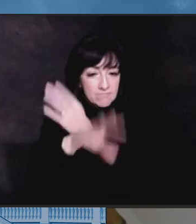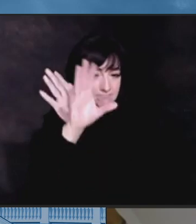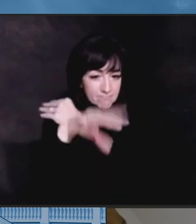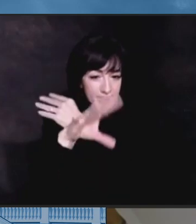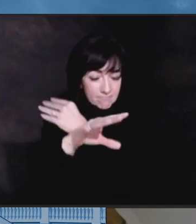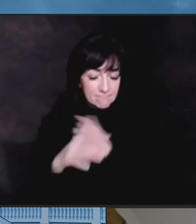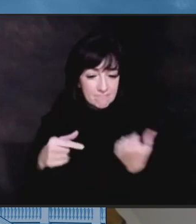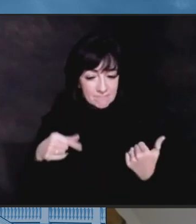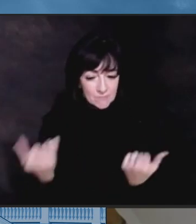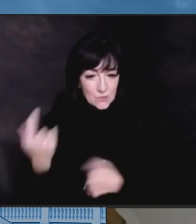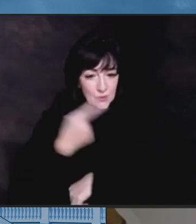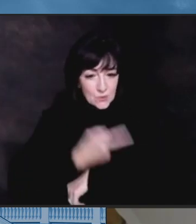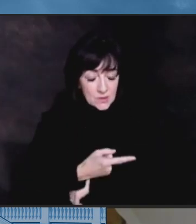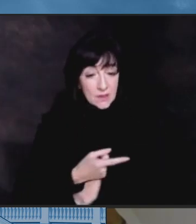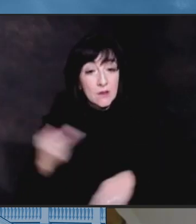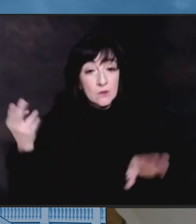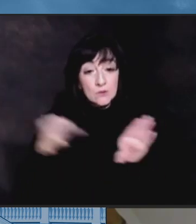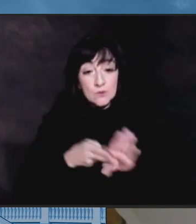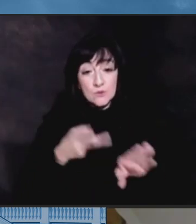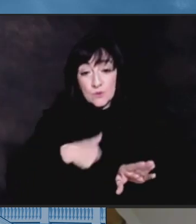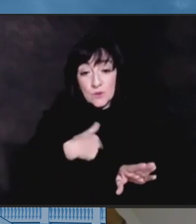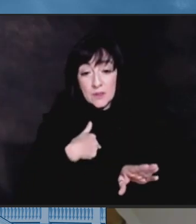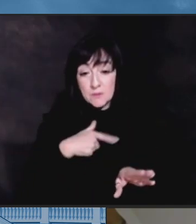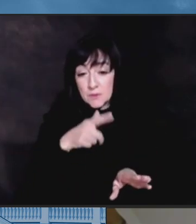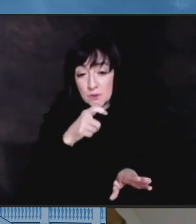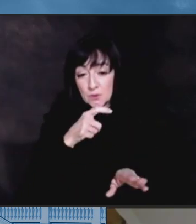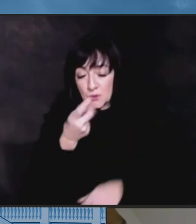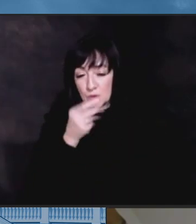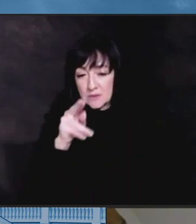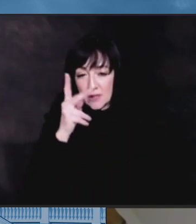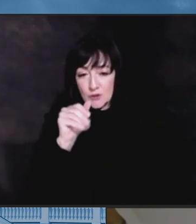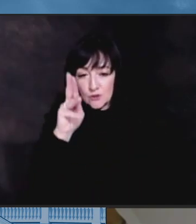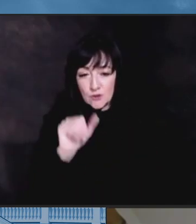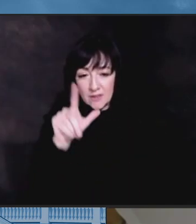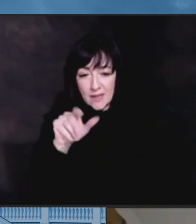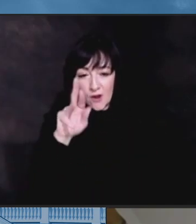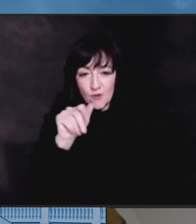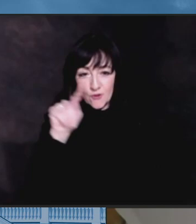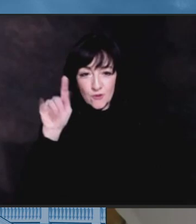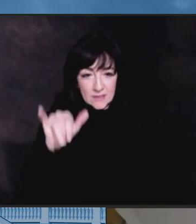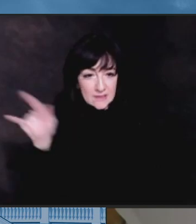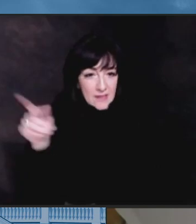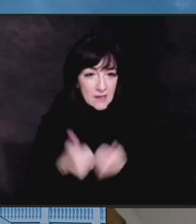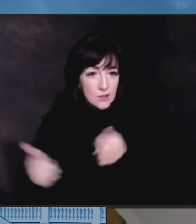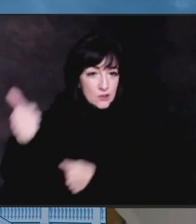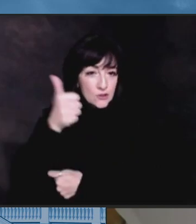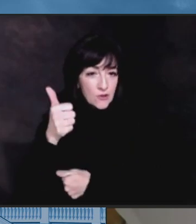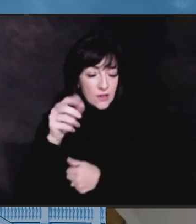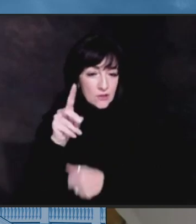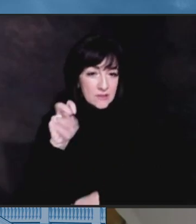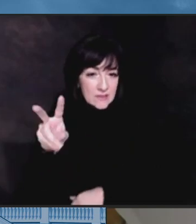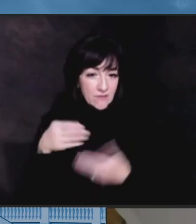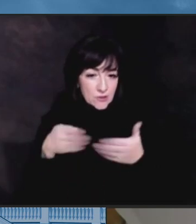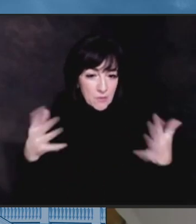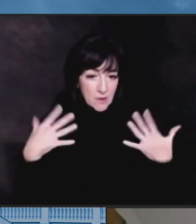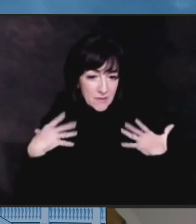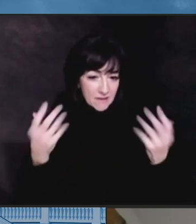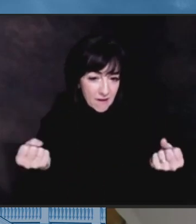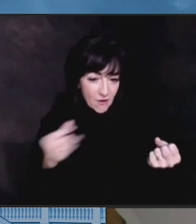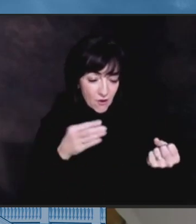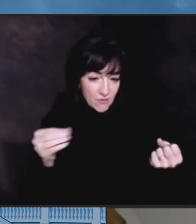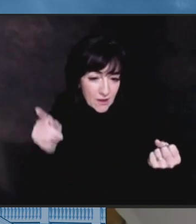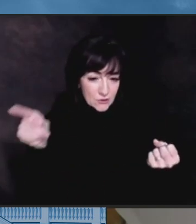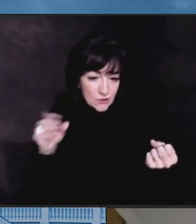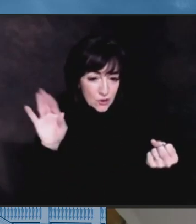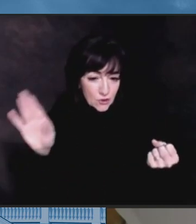this. I'm joined today again by Dr. Karyl Rattay, who's the director of the Division of Public Health, and she and her team